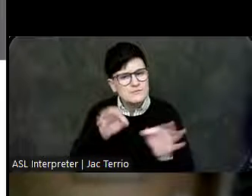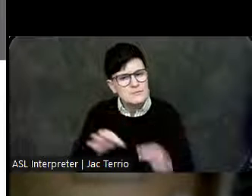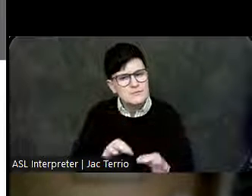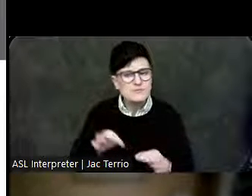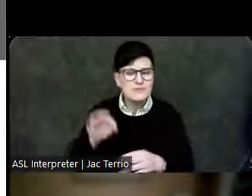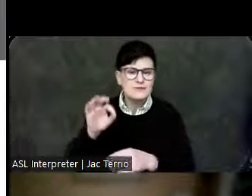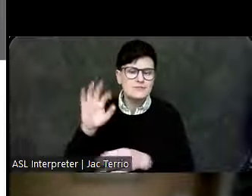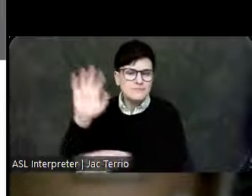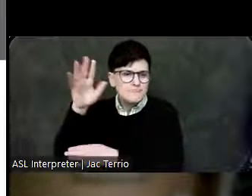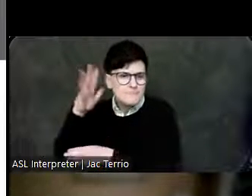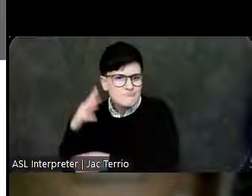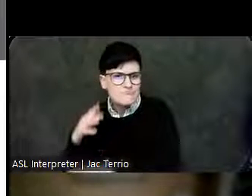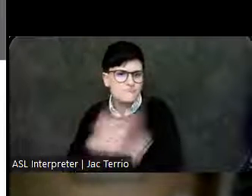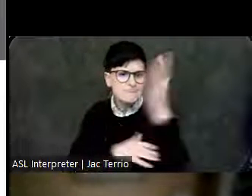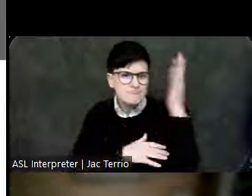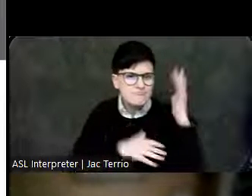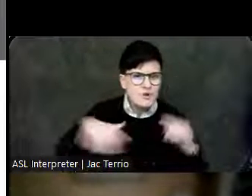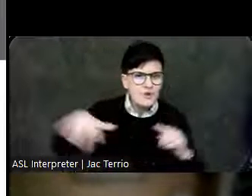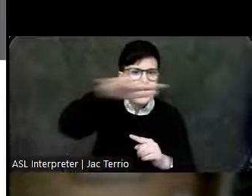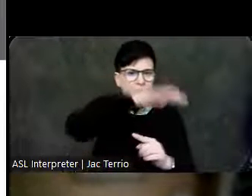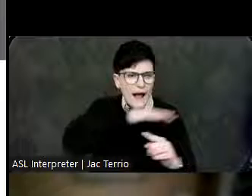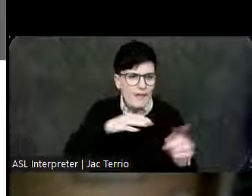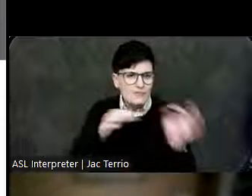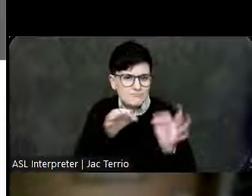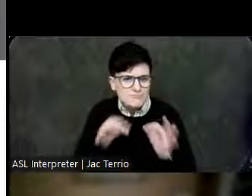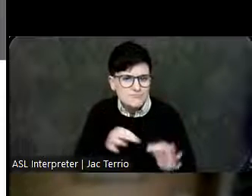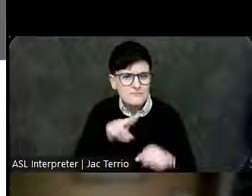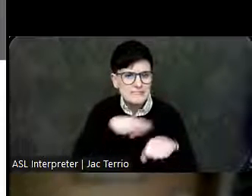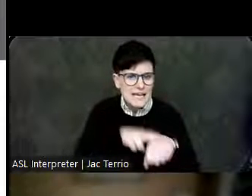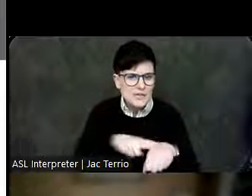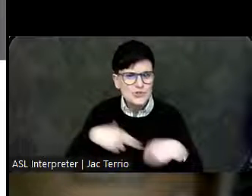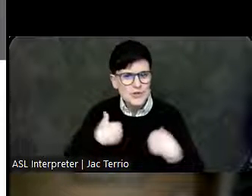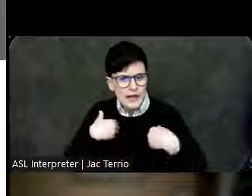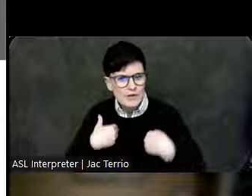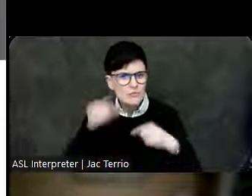that's another accessibility piece. And then in terms of the